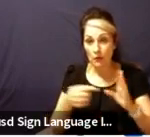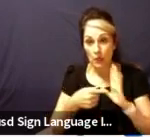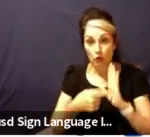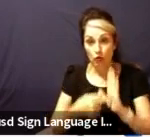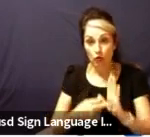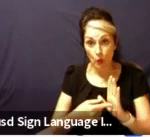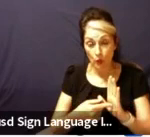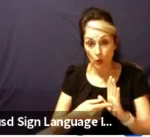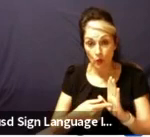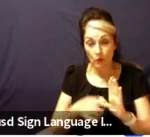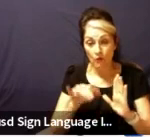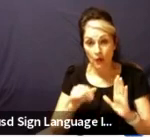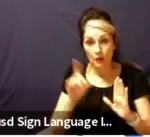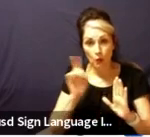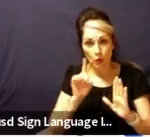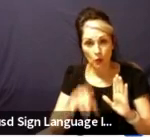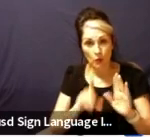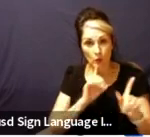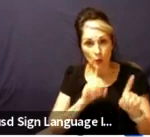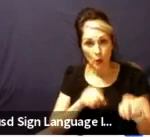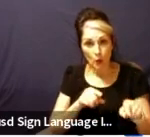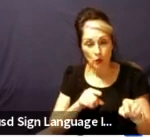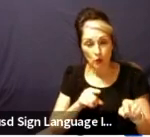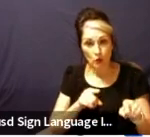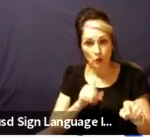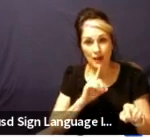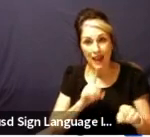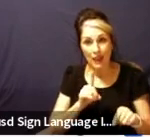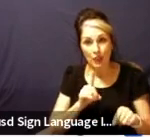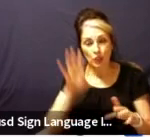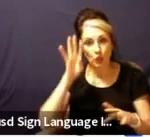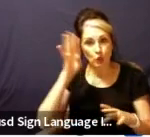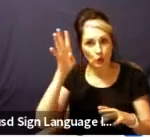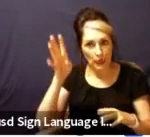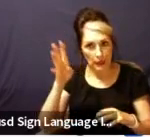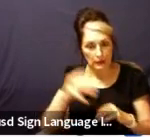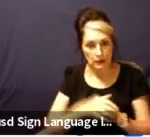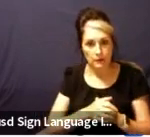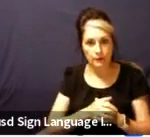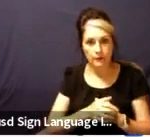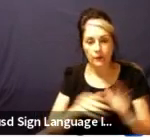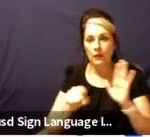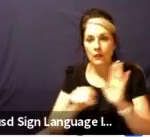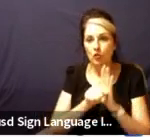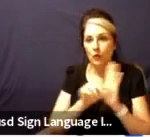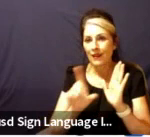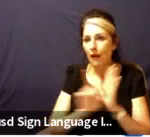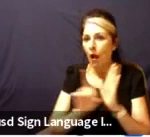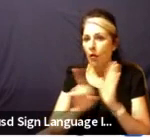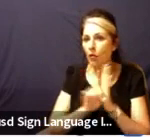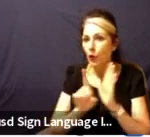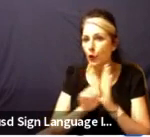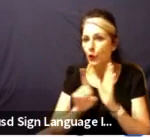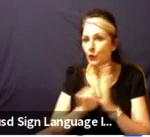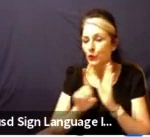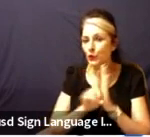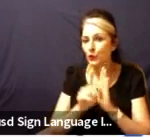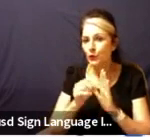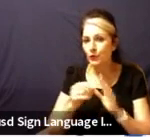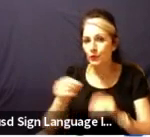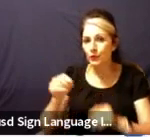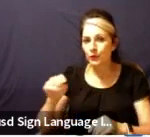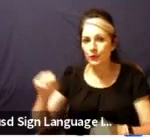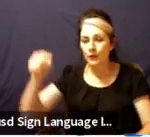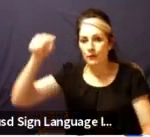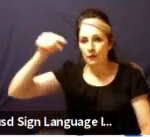you, that's where you will go to actually create these grade alerts is under that little